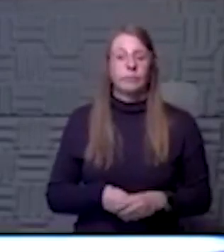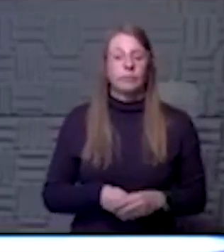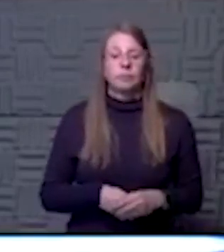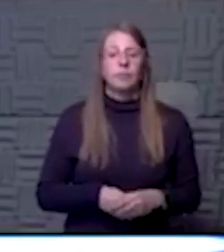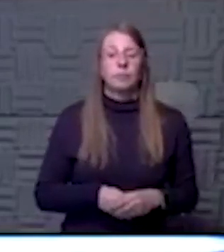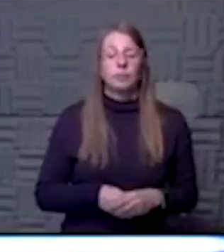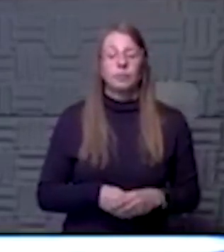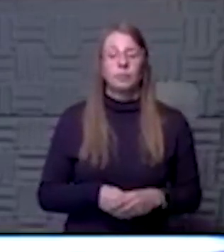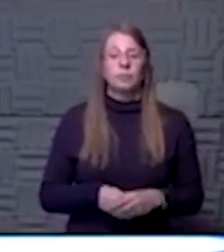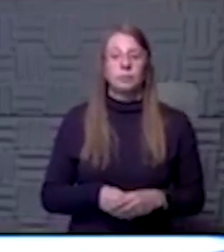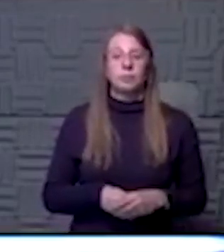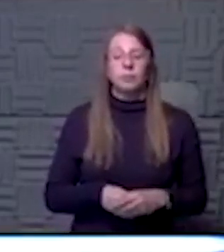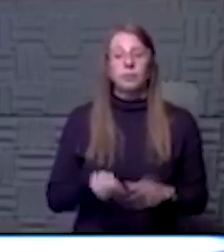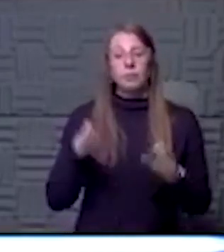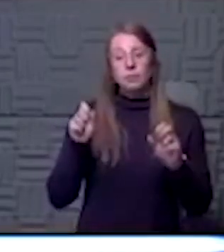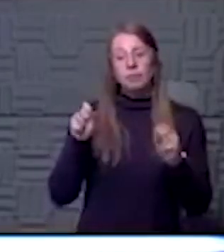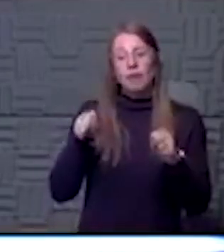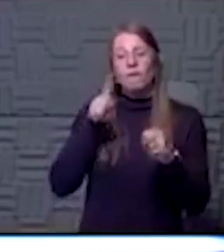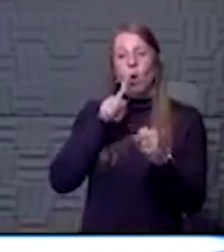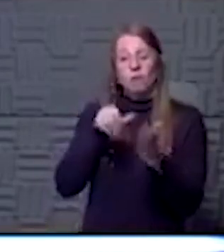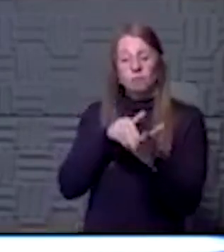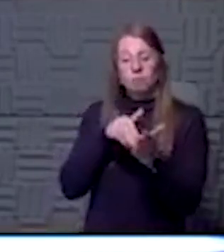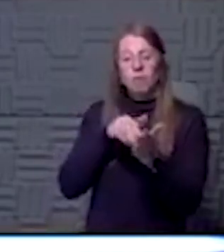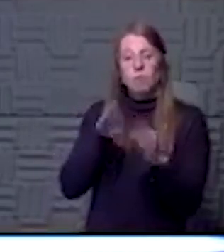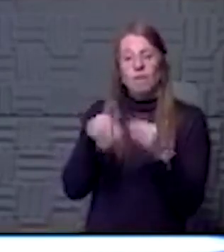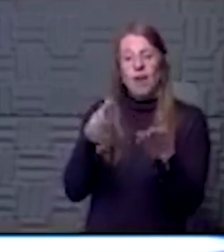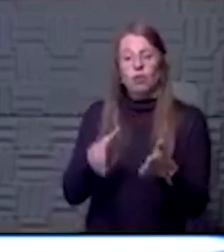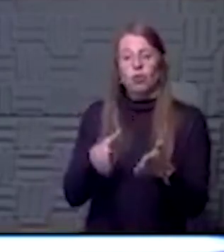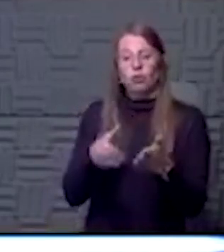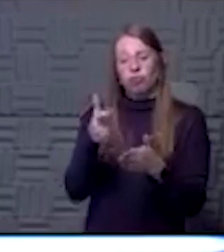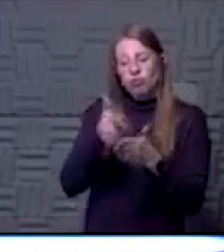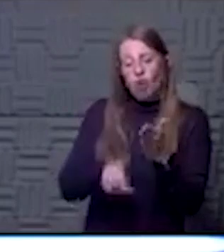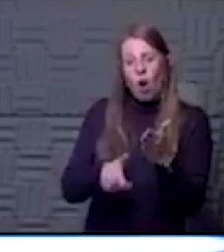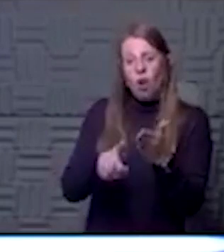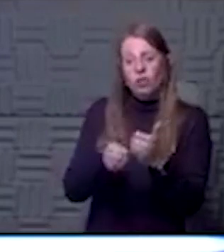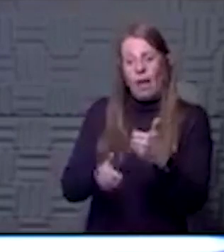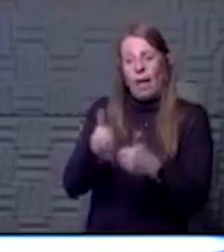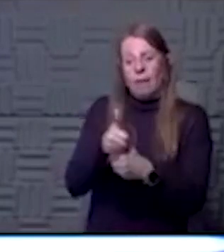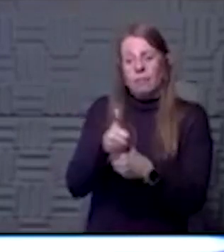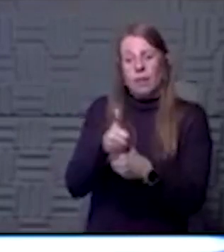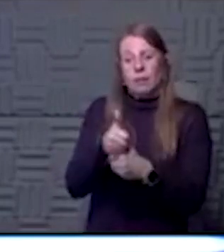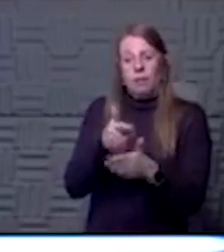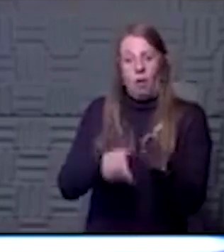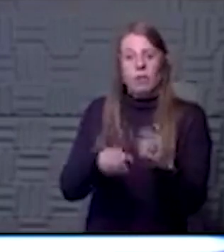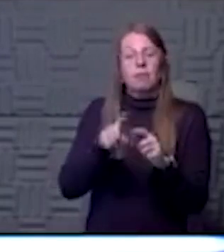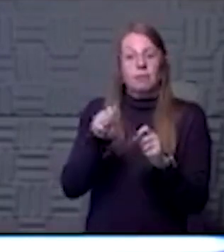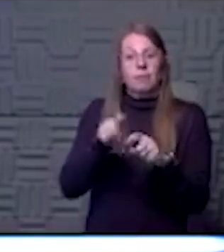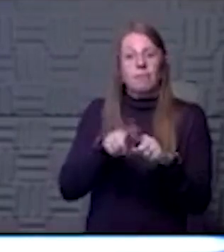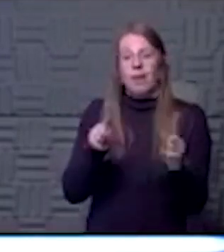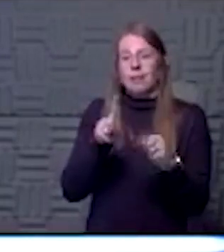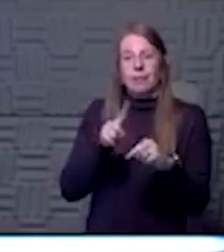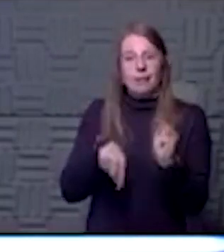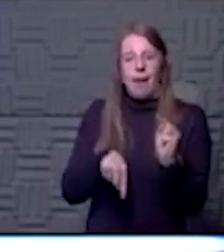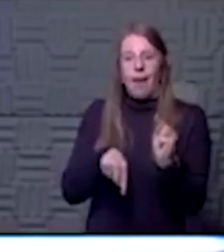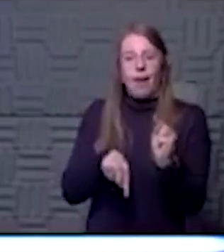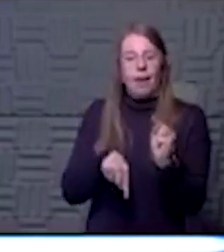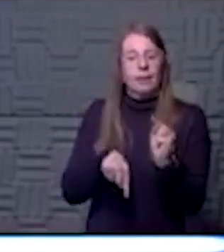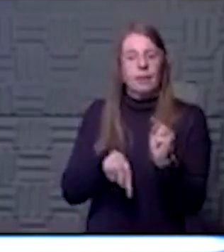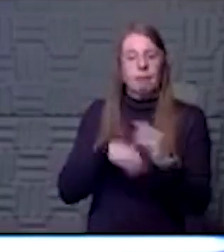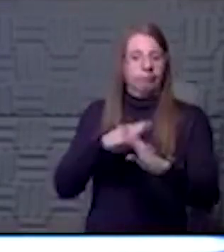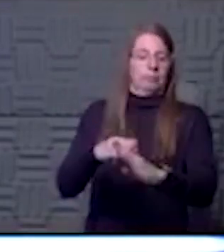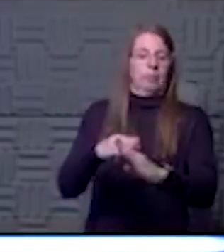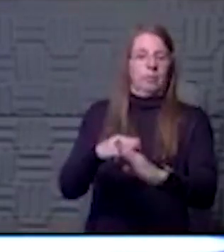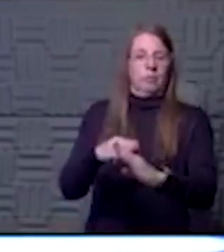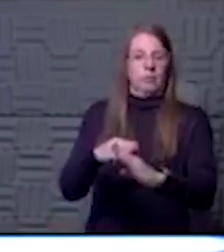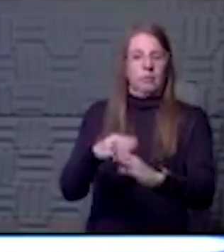is an ability for providers to charge an administration fee, but it cannot stand in the way of receiving of the